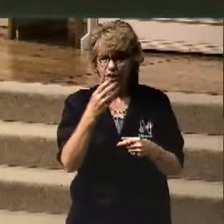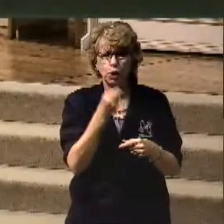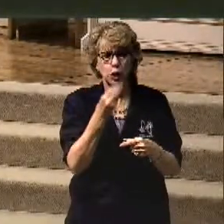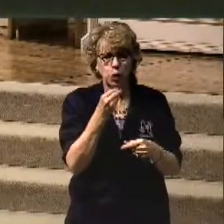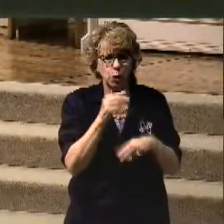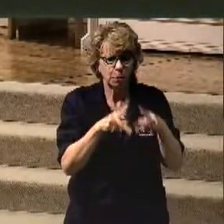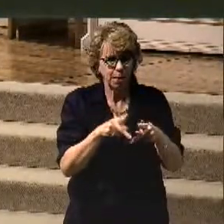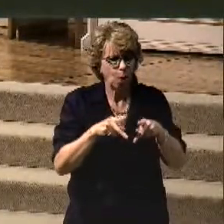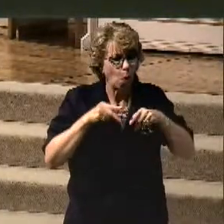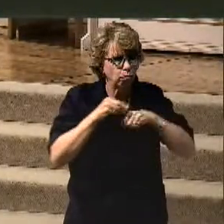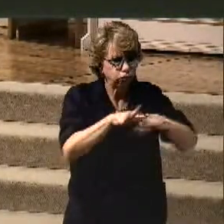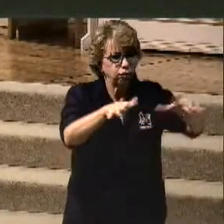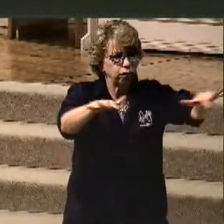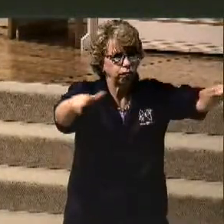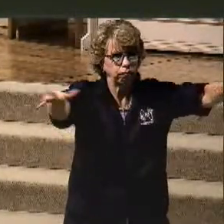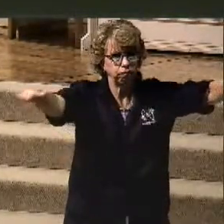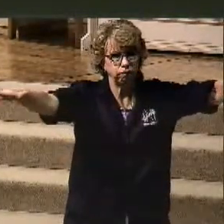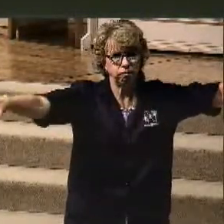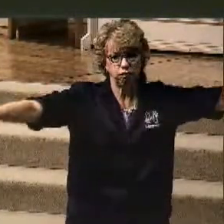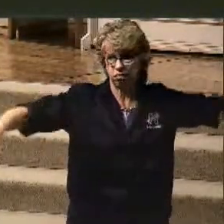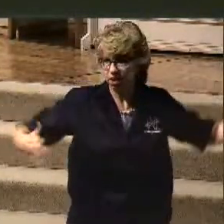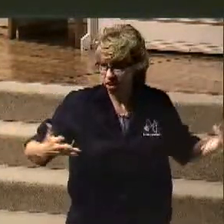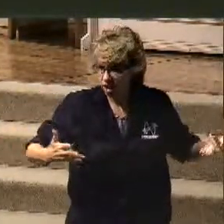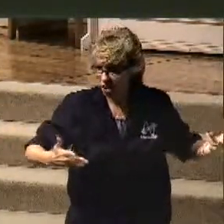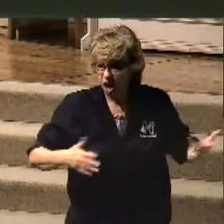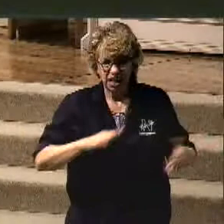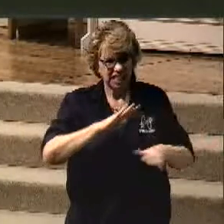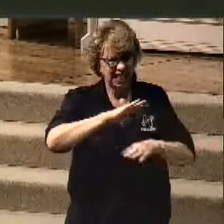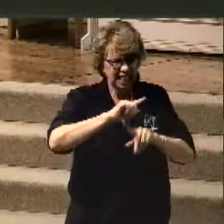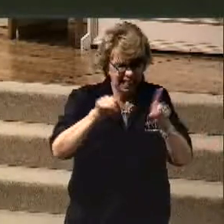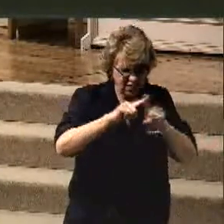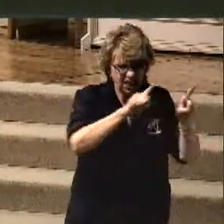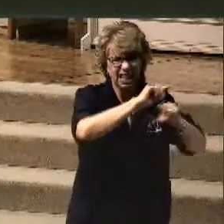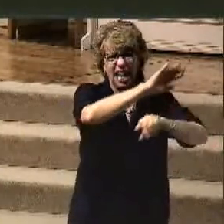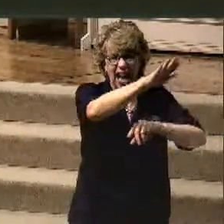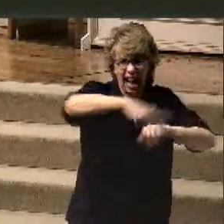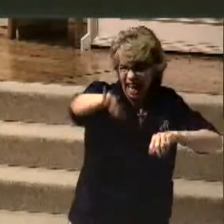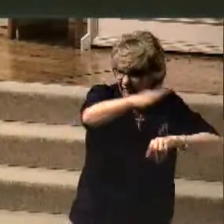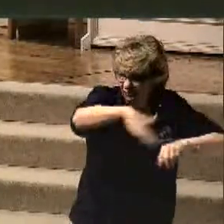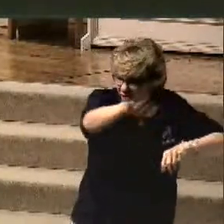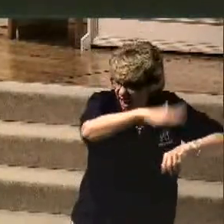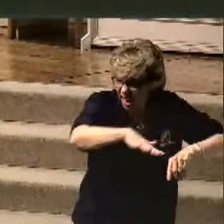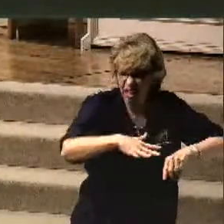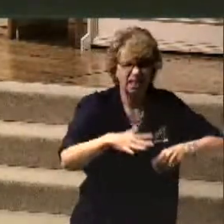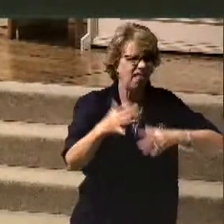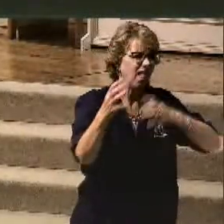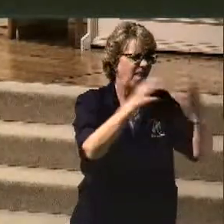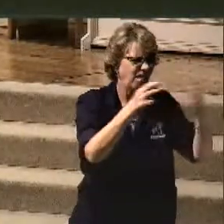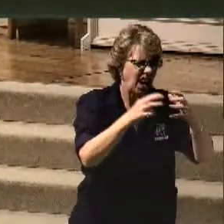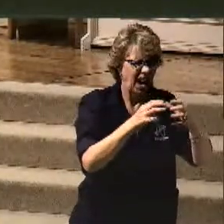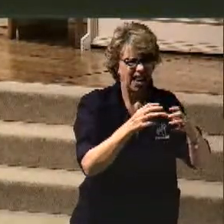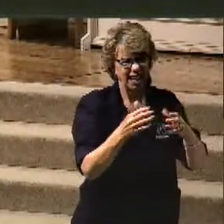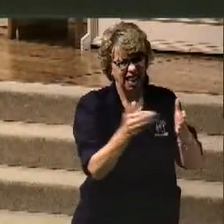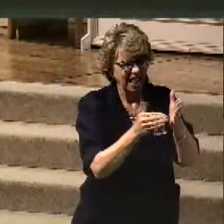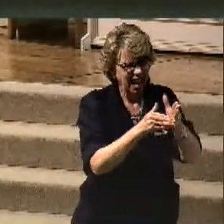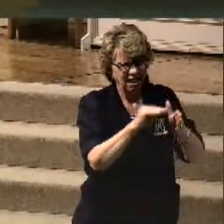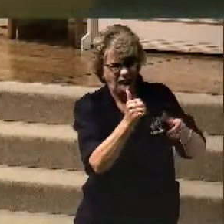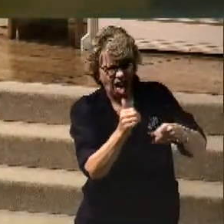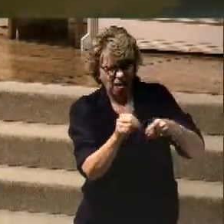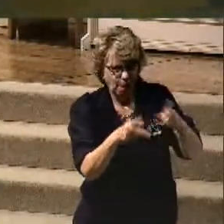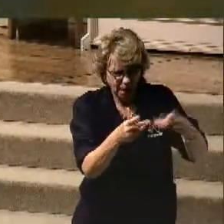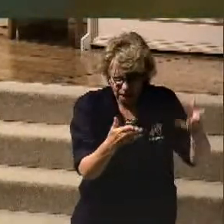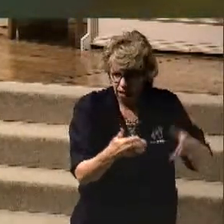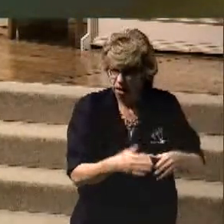things and the Turks and all, you know, different folks and fighting over Palestine and that kind of thing. So the